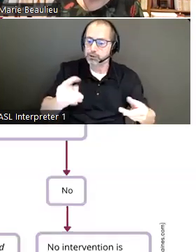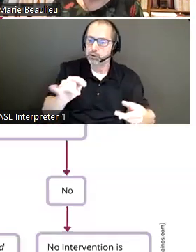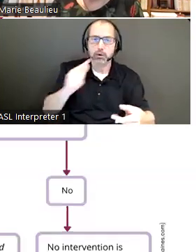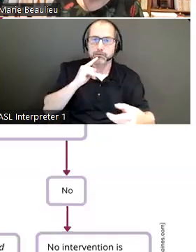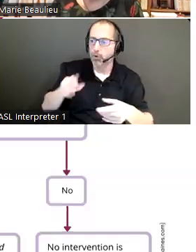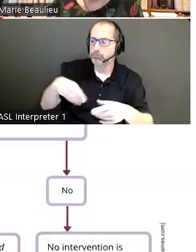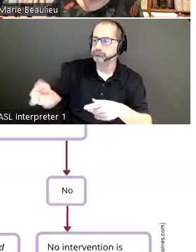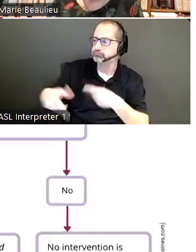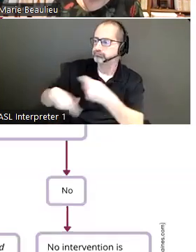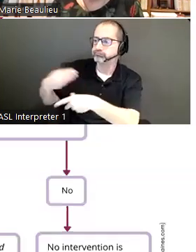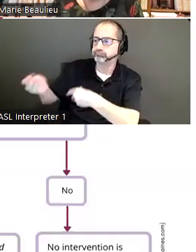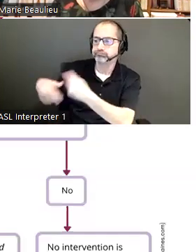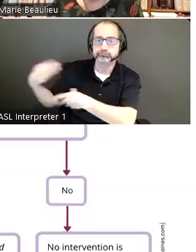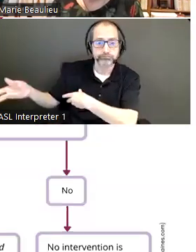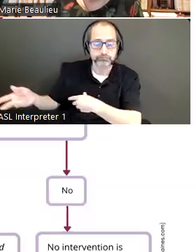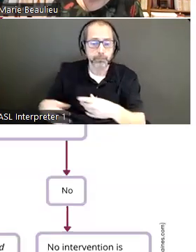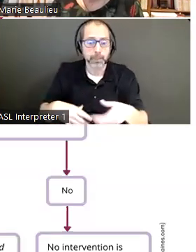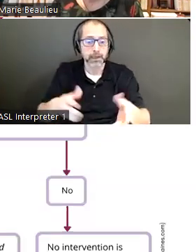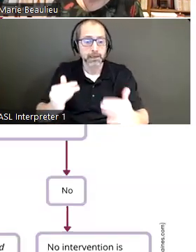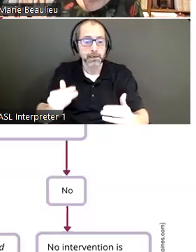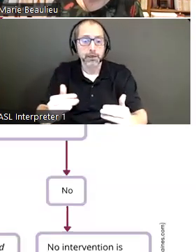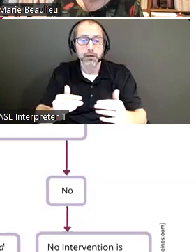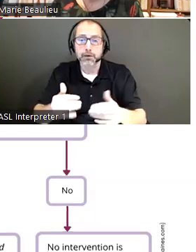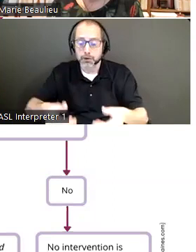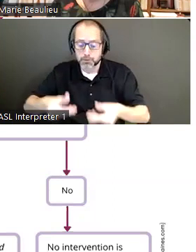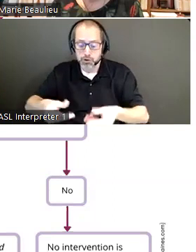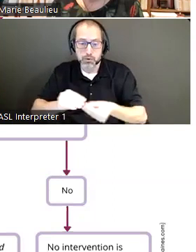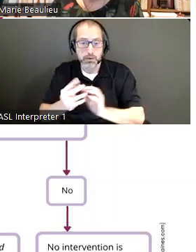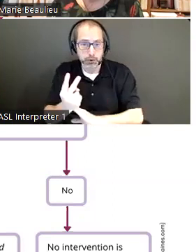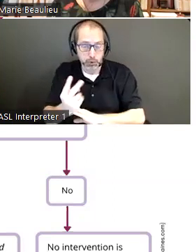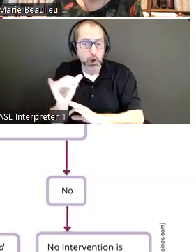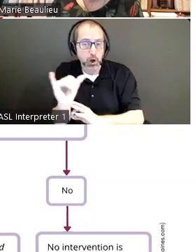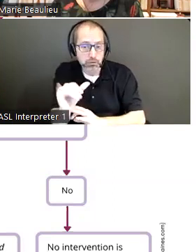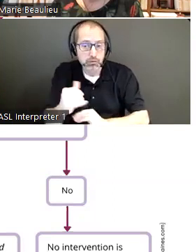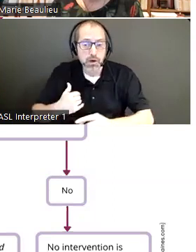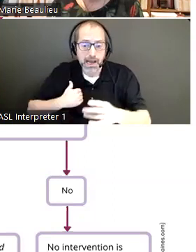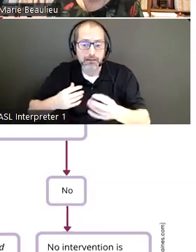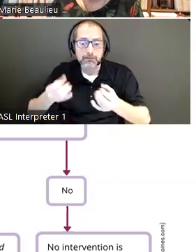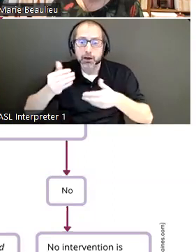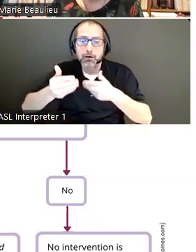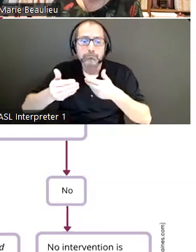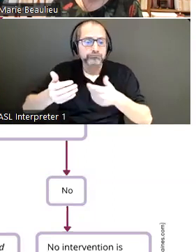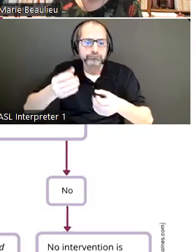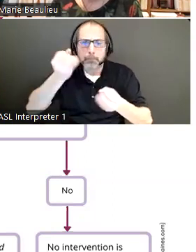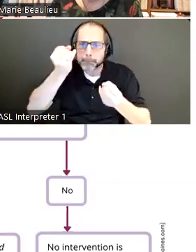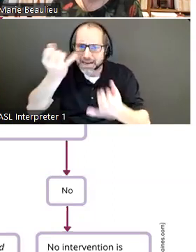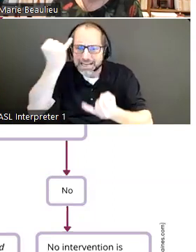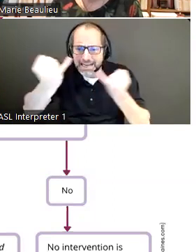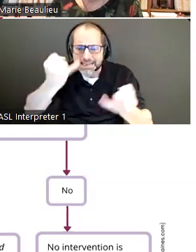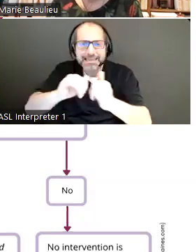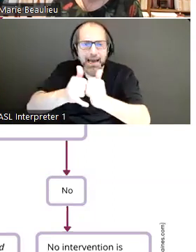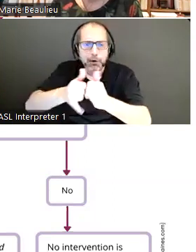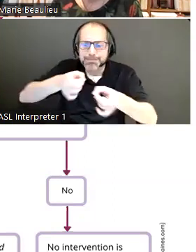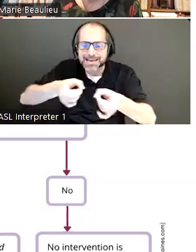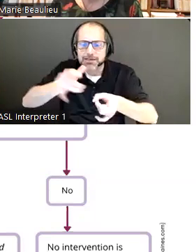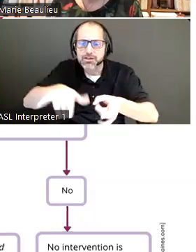Still in module 2, several tools are proposed to clarify the process of managing and monitoring situation of intolerance. So what